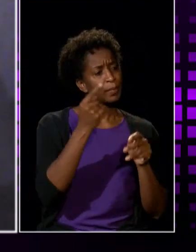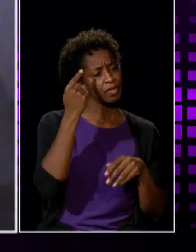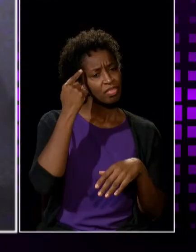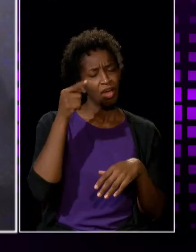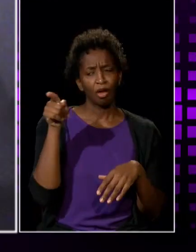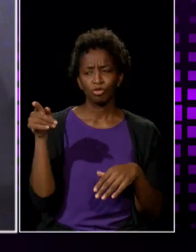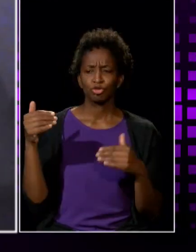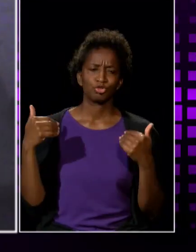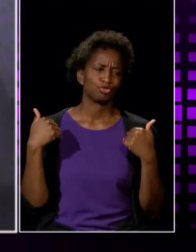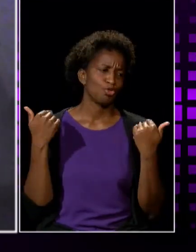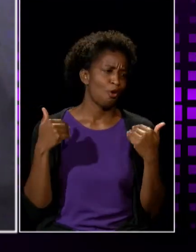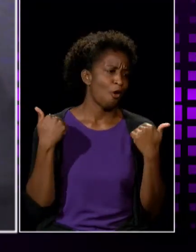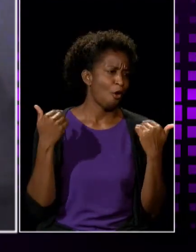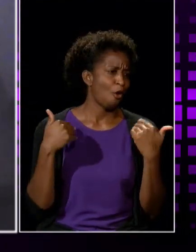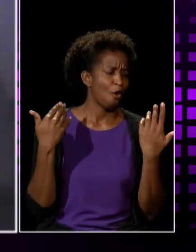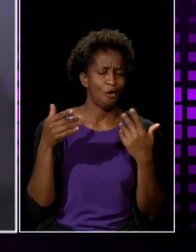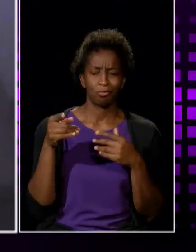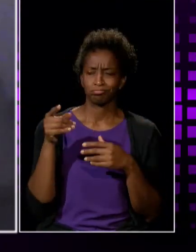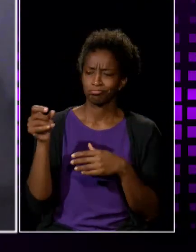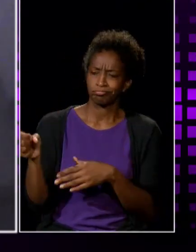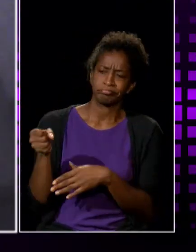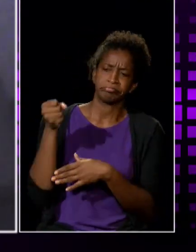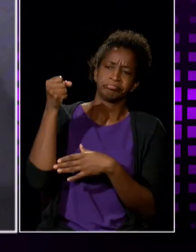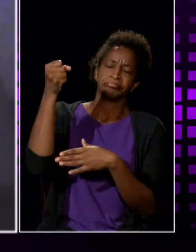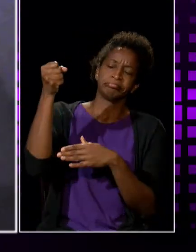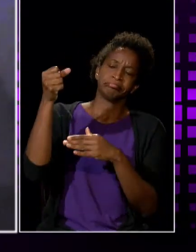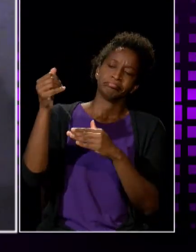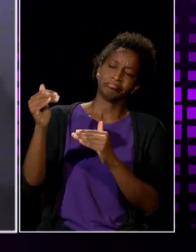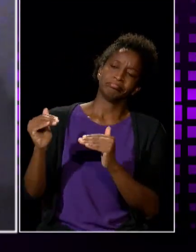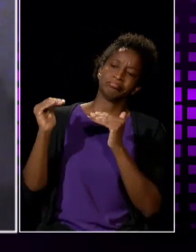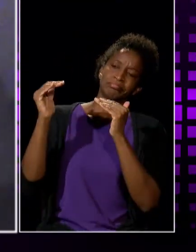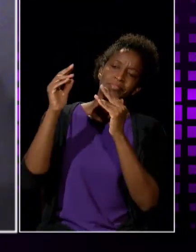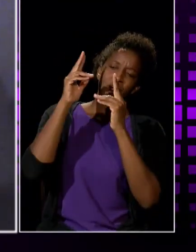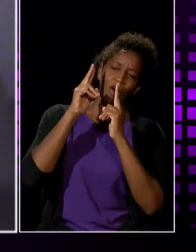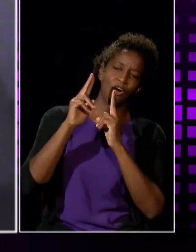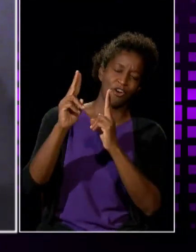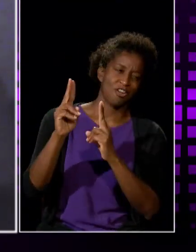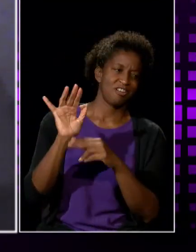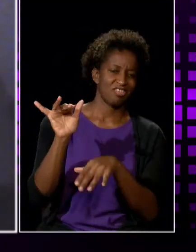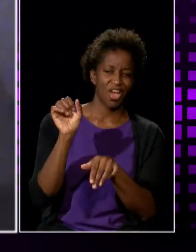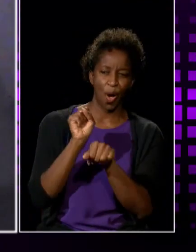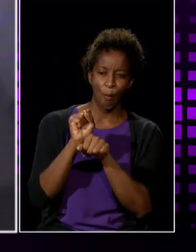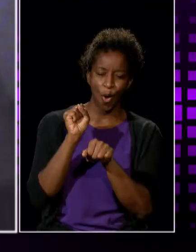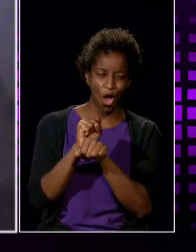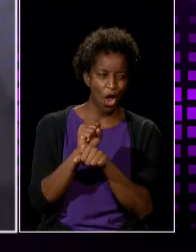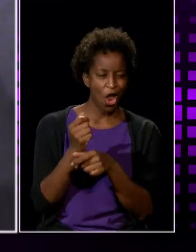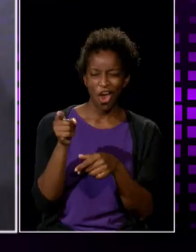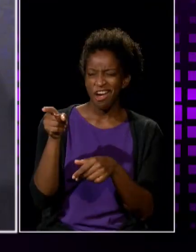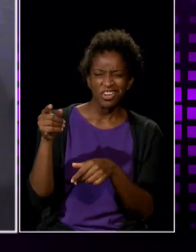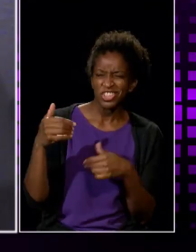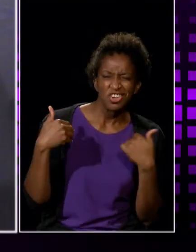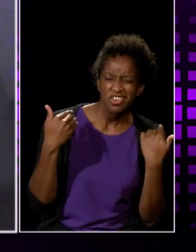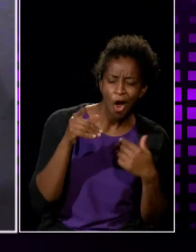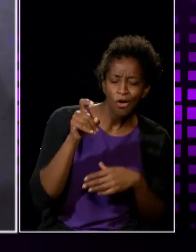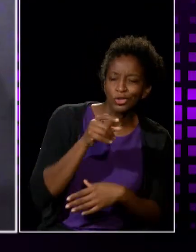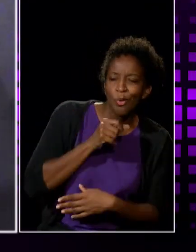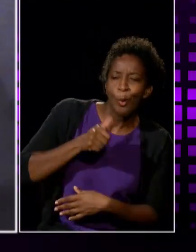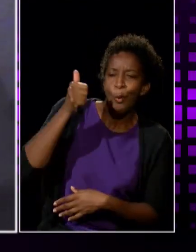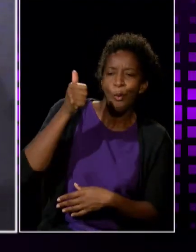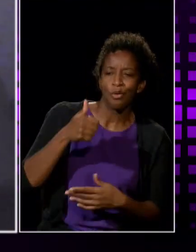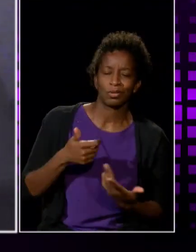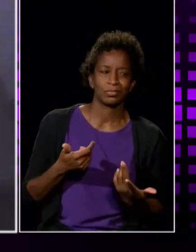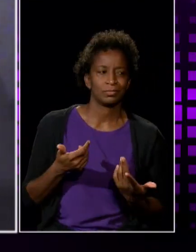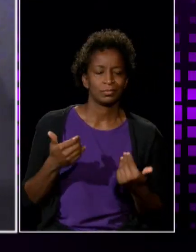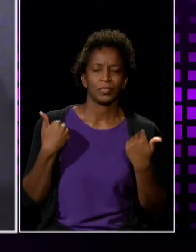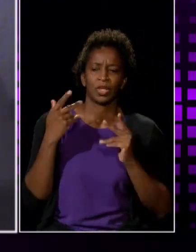to be put in this position or to get this particular job, and you cry down young people because you think that they're